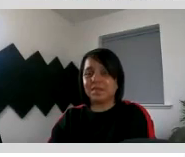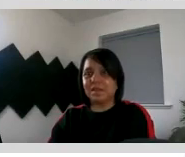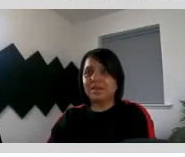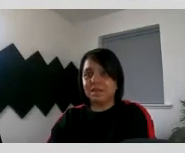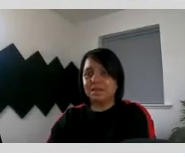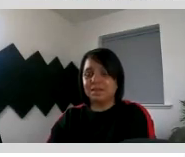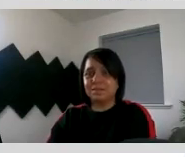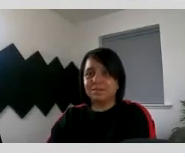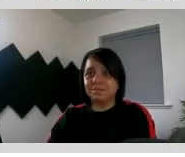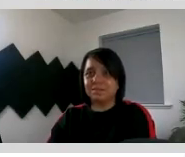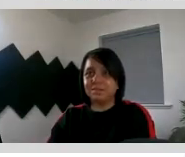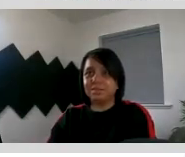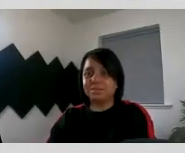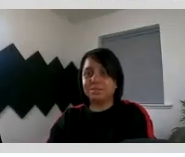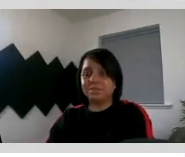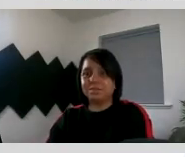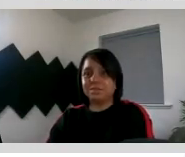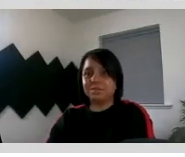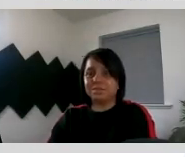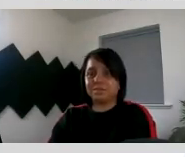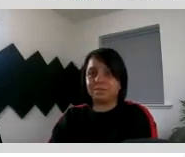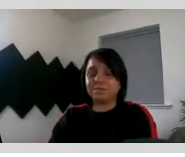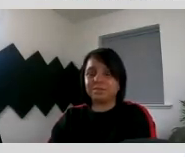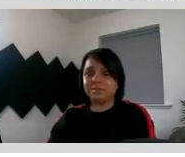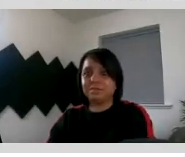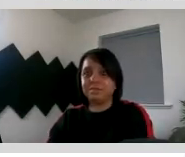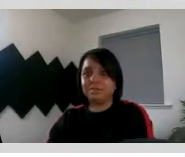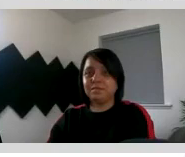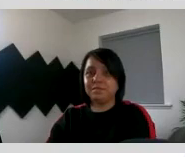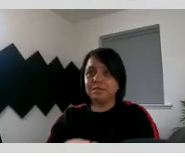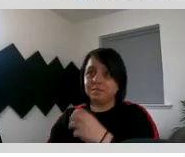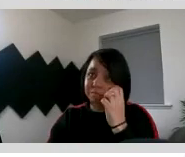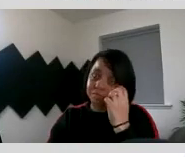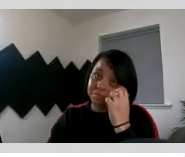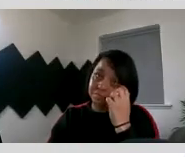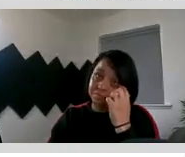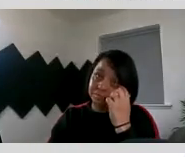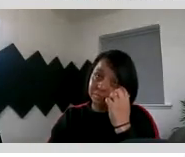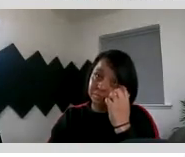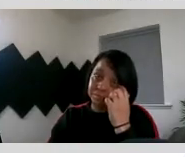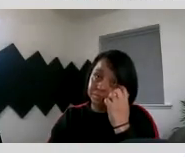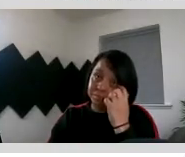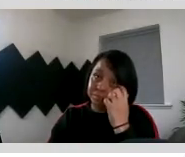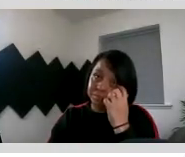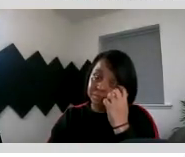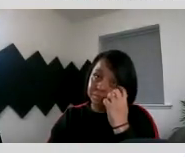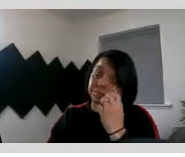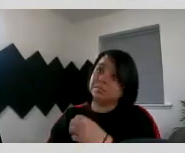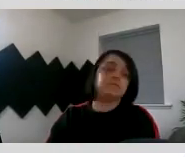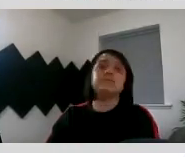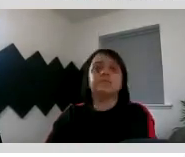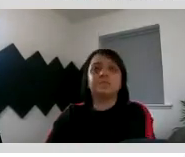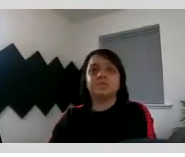work and, you know, do businesses and study and stuff. So yeah, so you won't see many British people